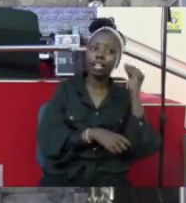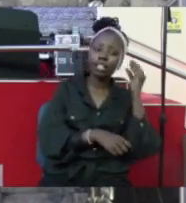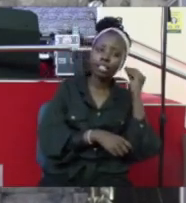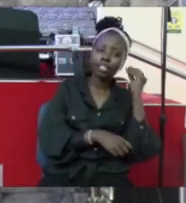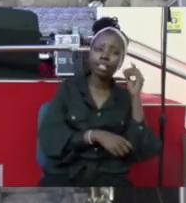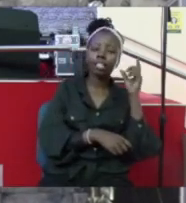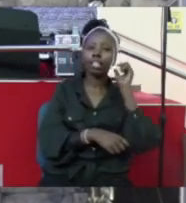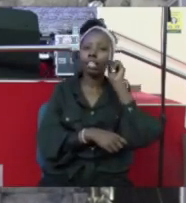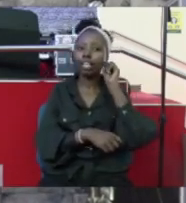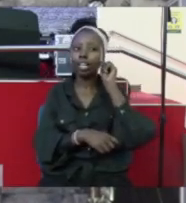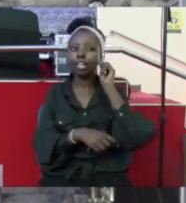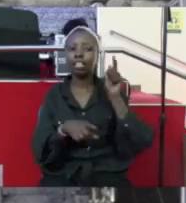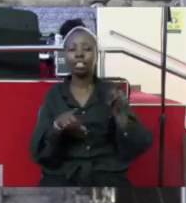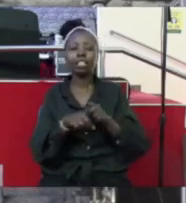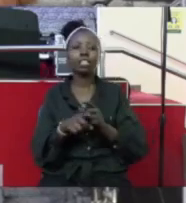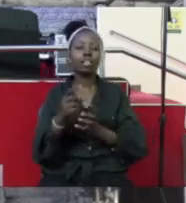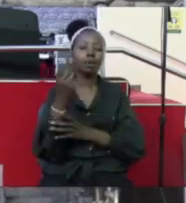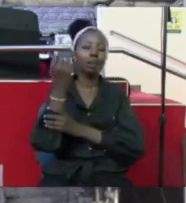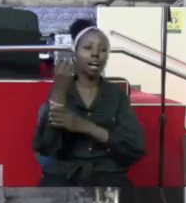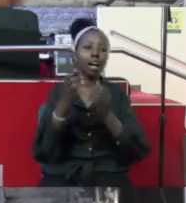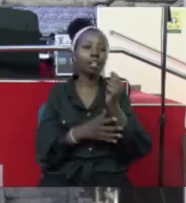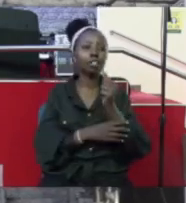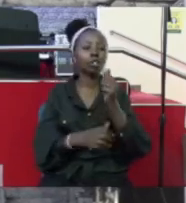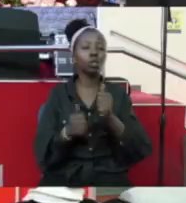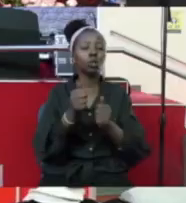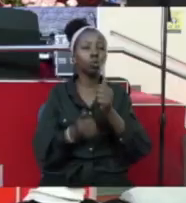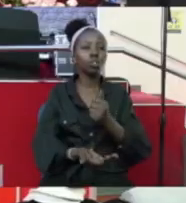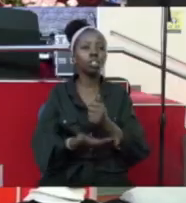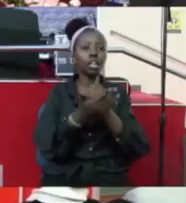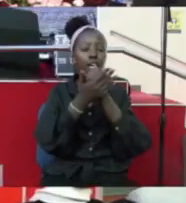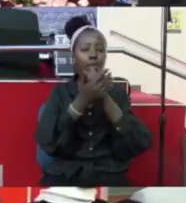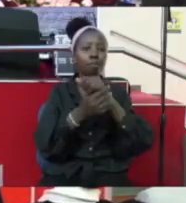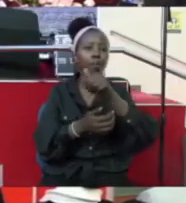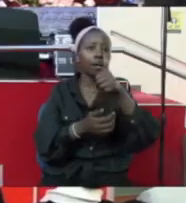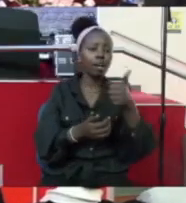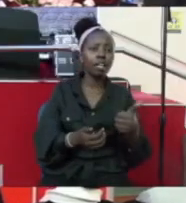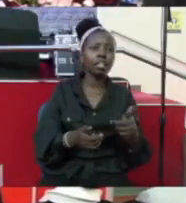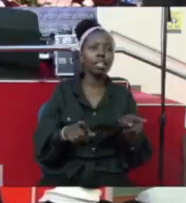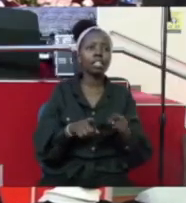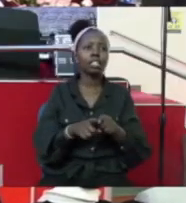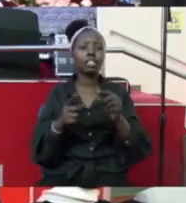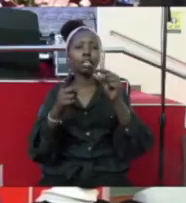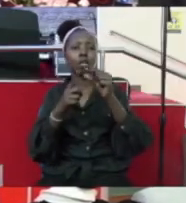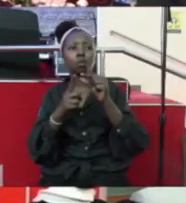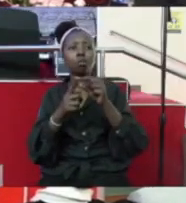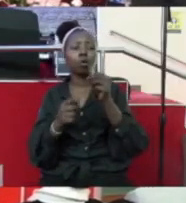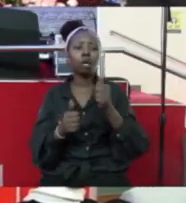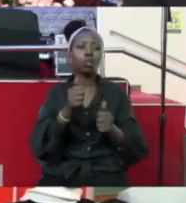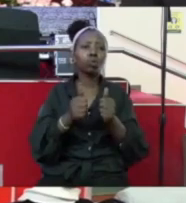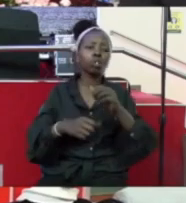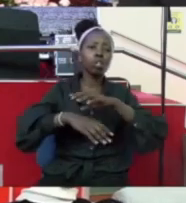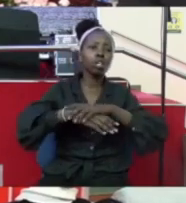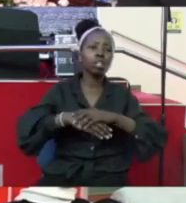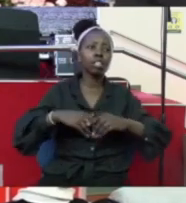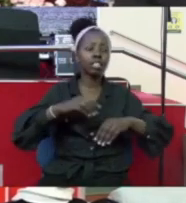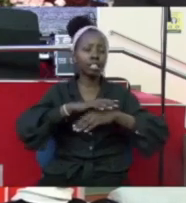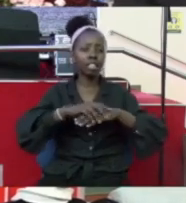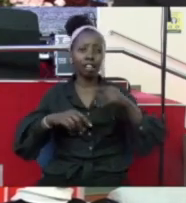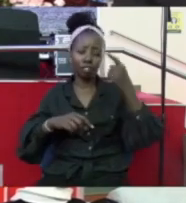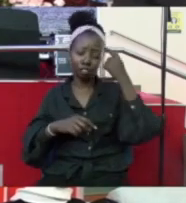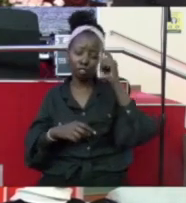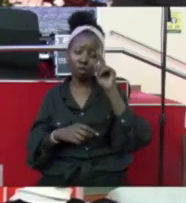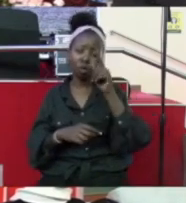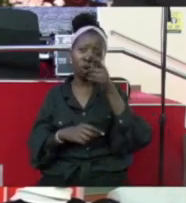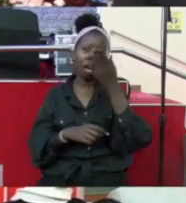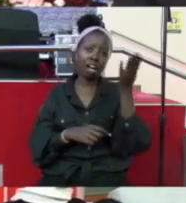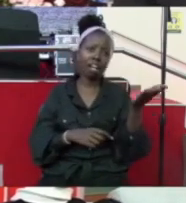hands, mikono ambayo inasaidia, wise comforting words, maneno ya busara ya kufariji, or even correcting words. Ama